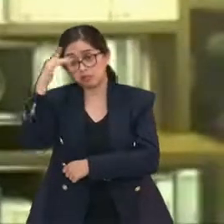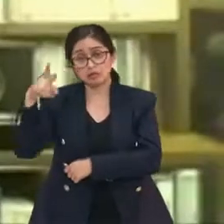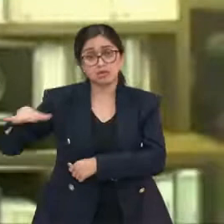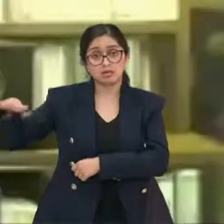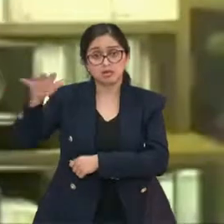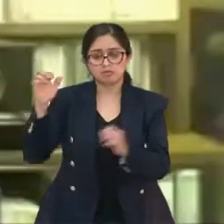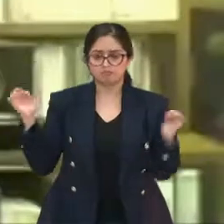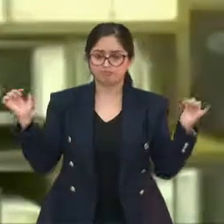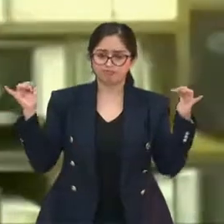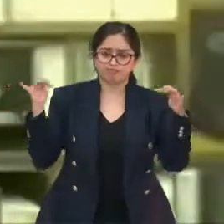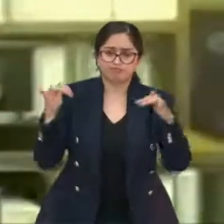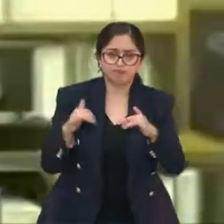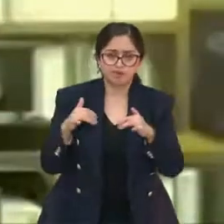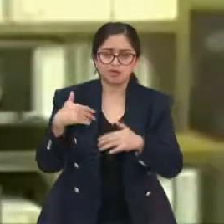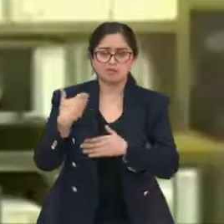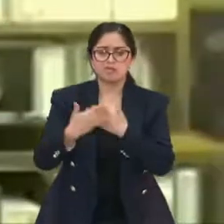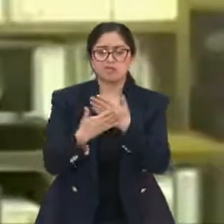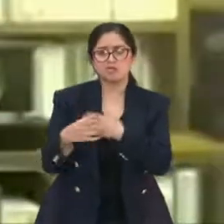the country